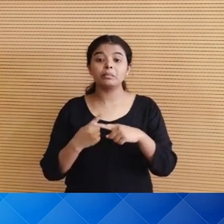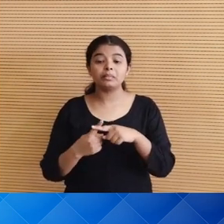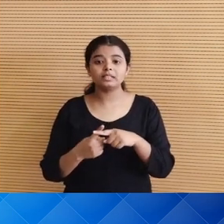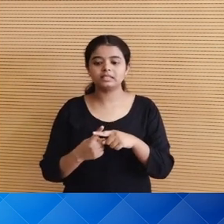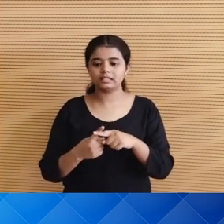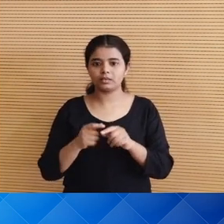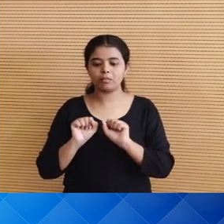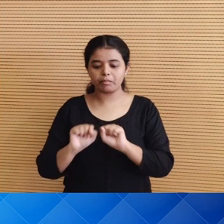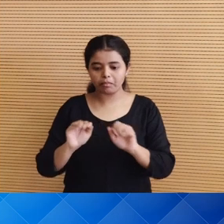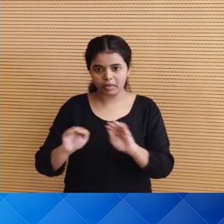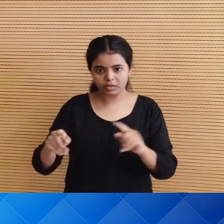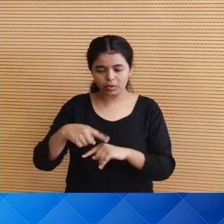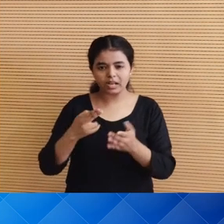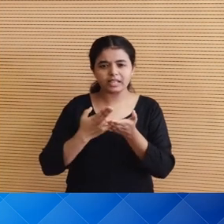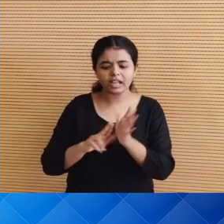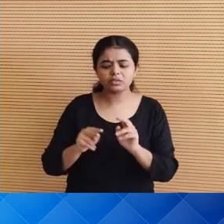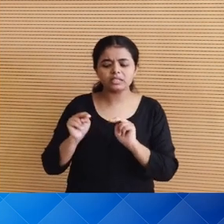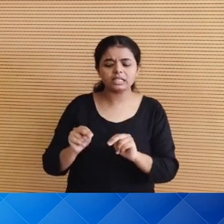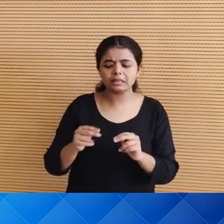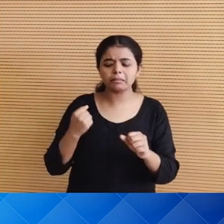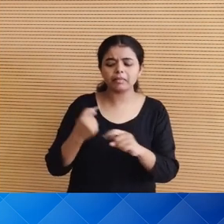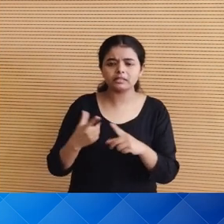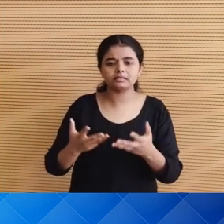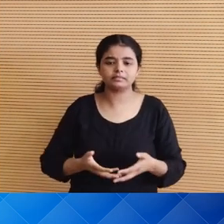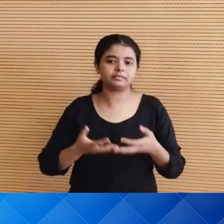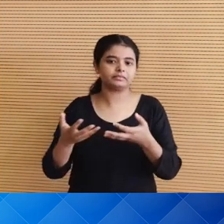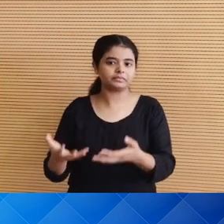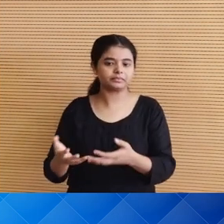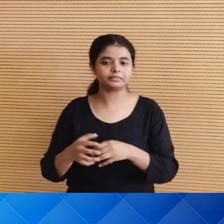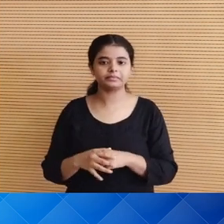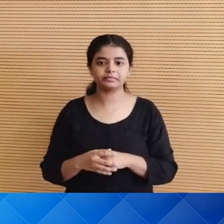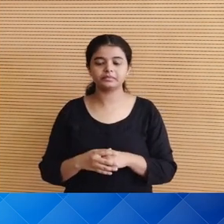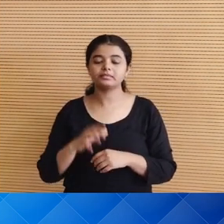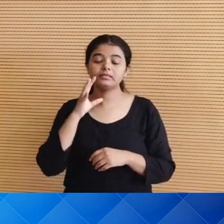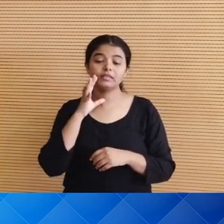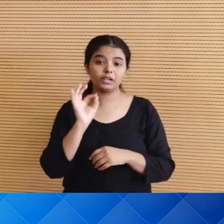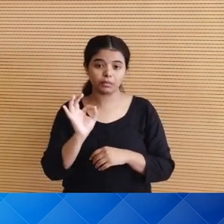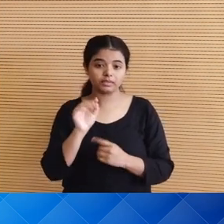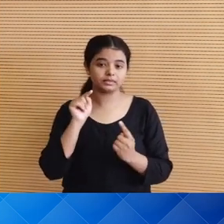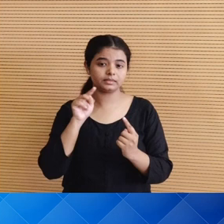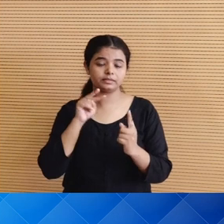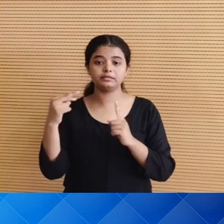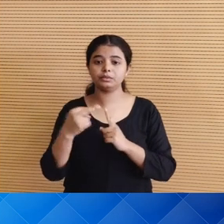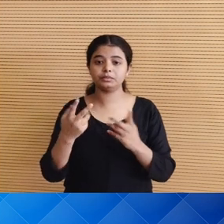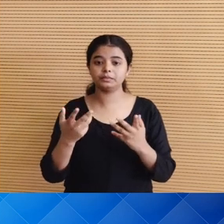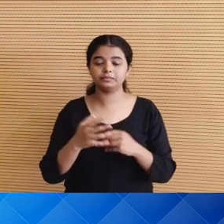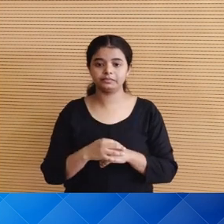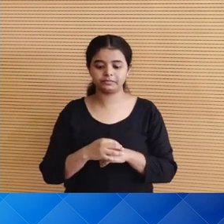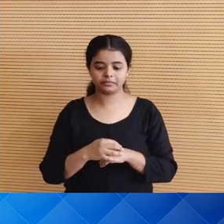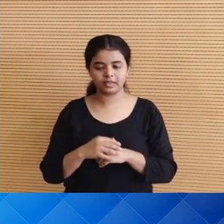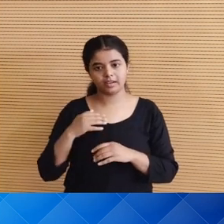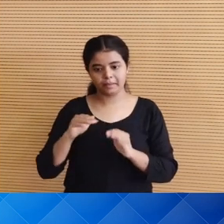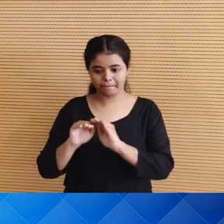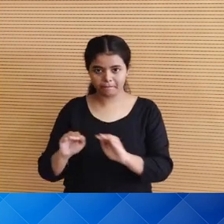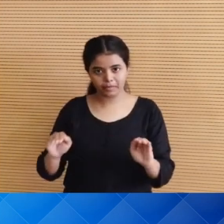need and interest of the children are also addressed. A very important aspect is building the